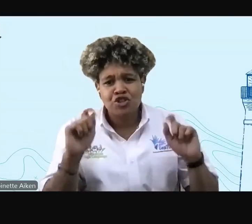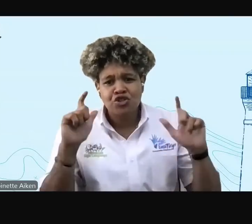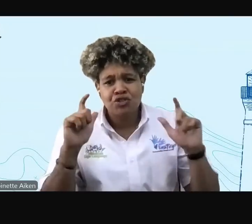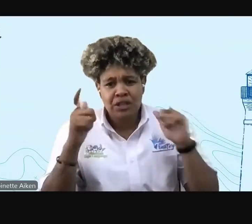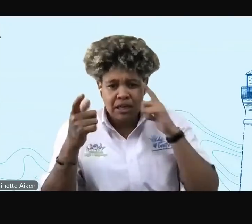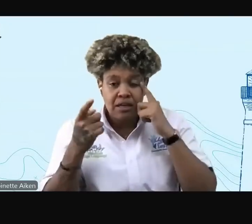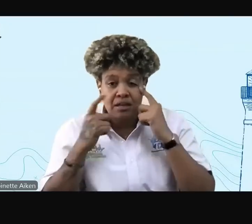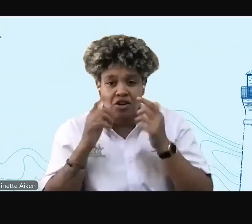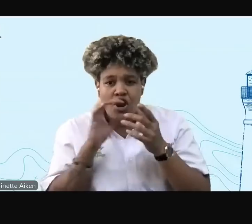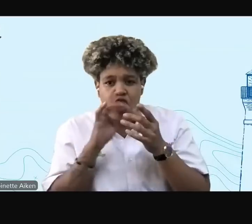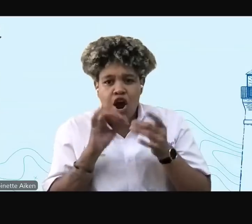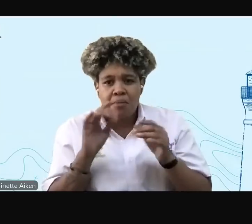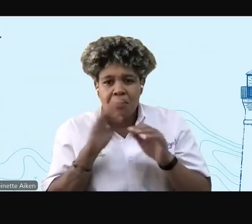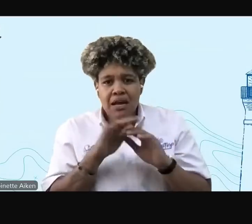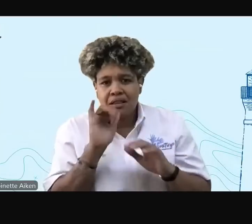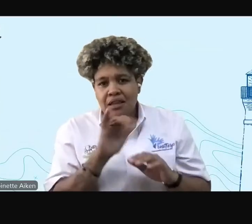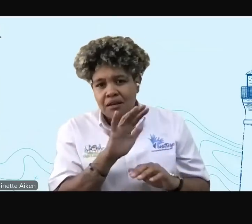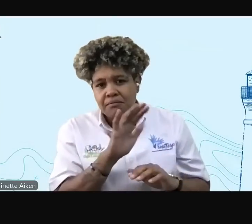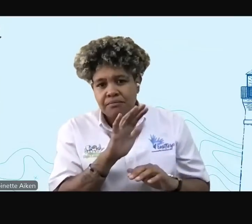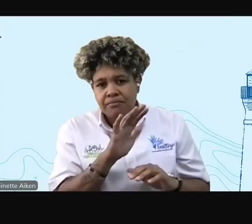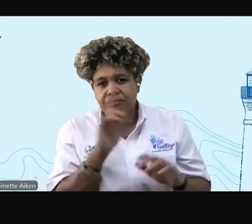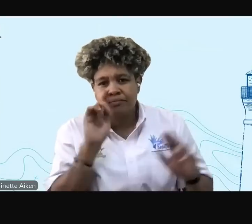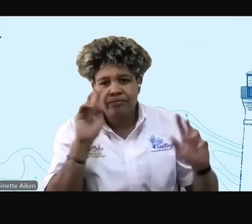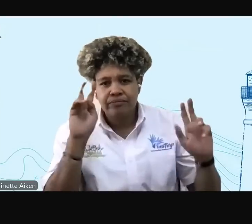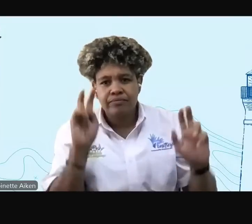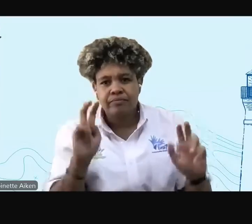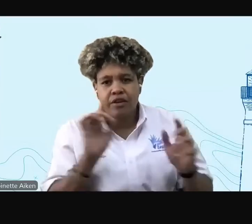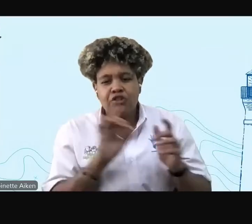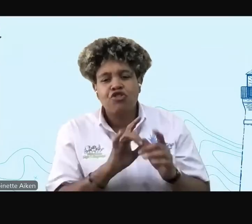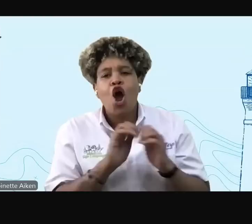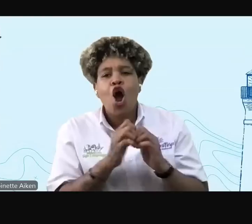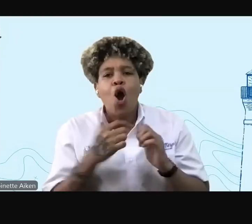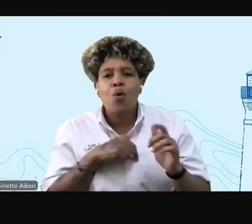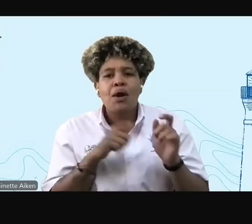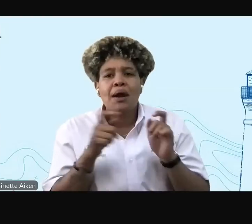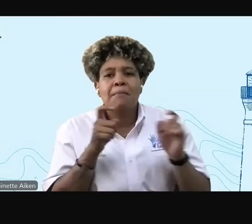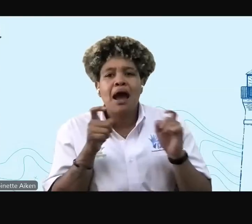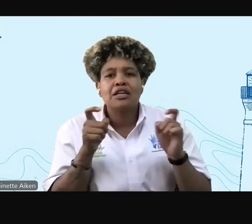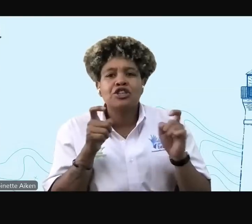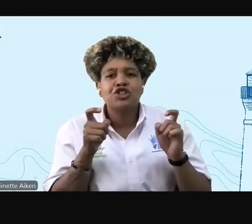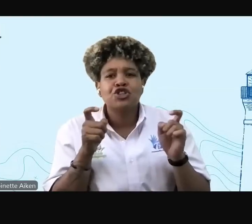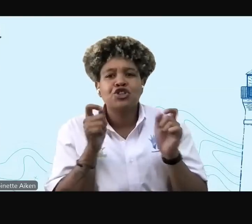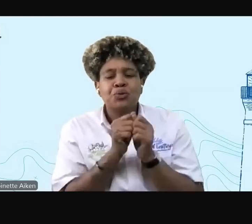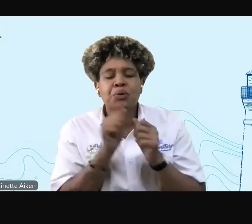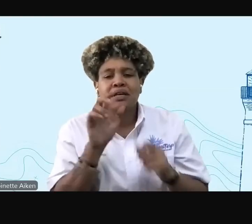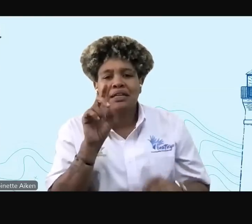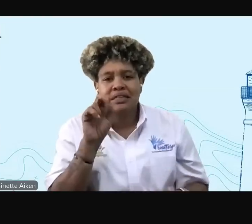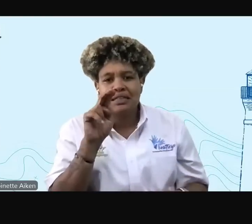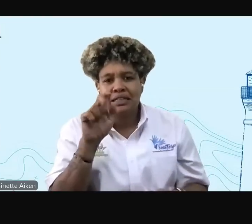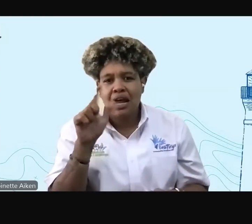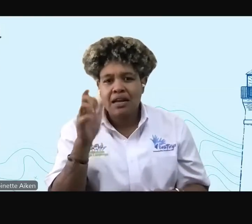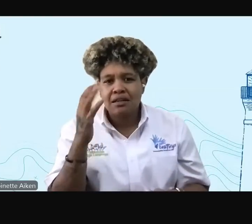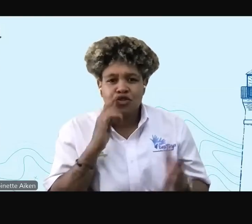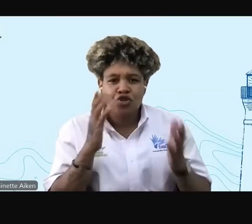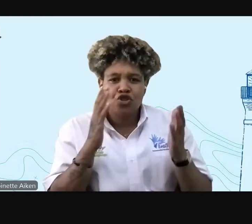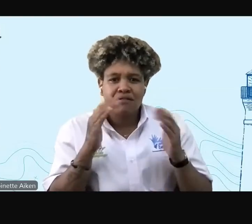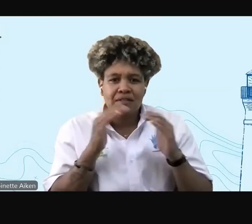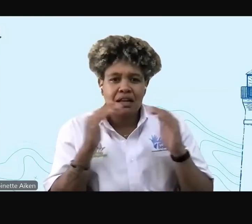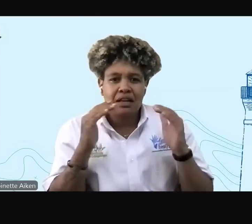to comment on that issue of how we're managing with the service level